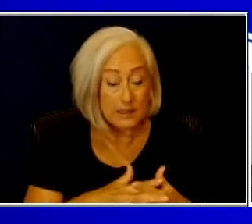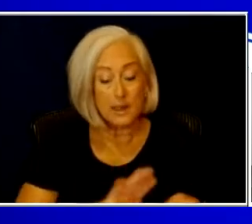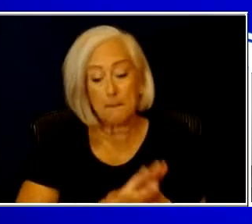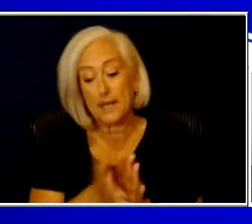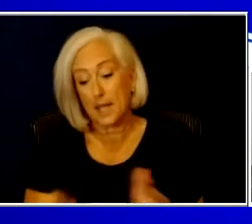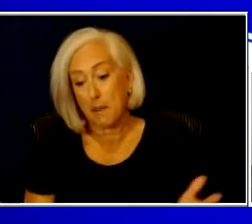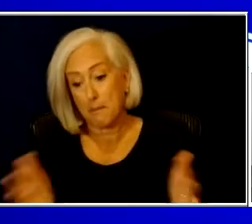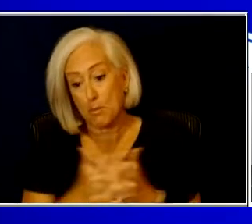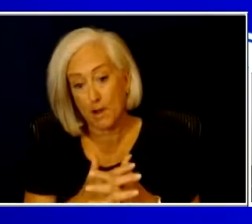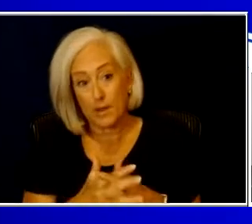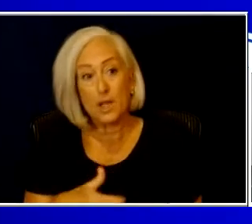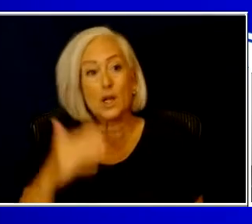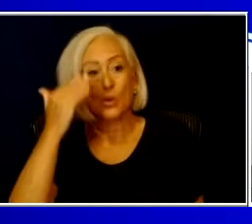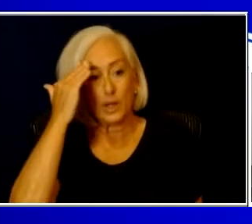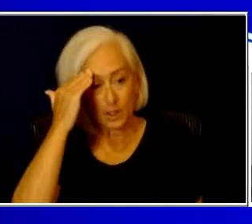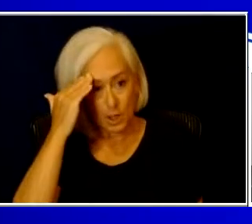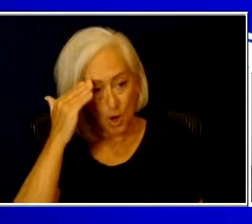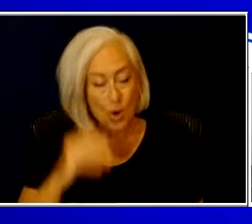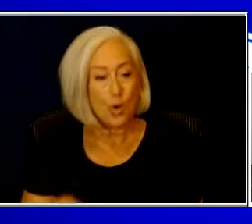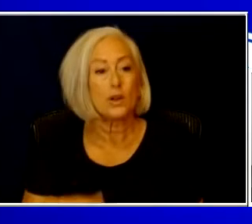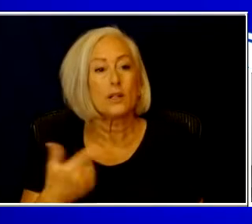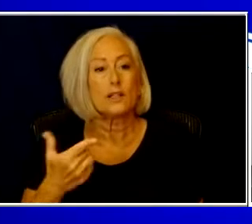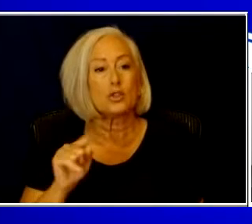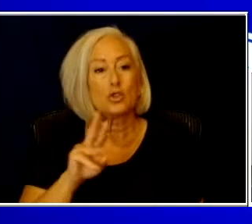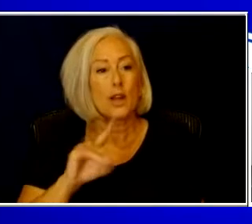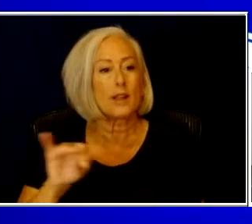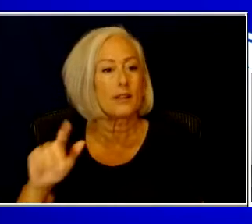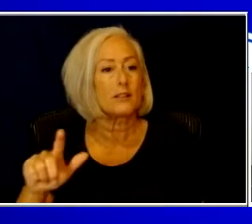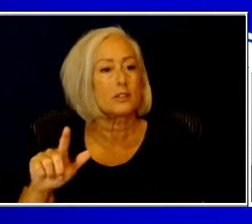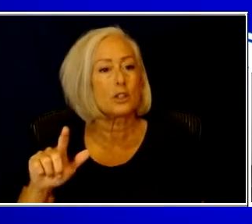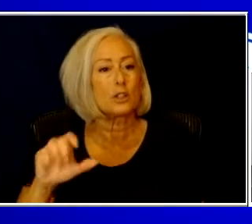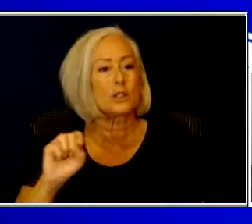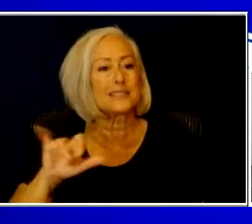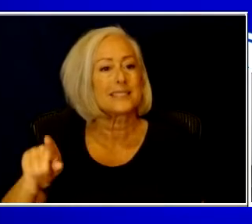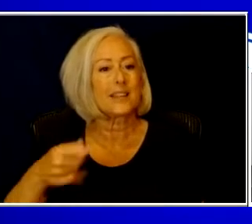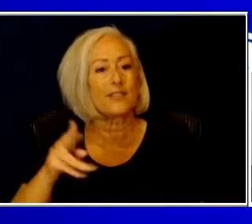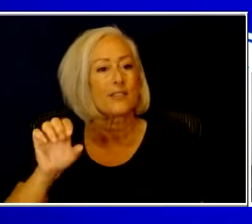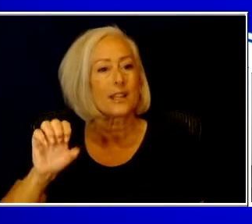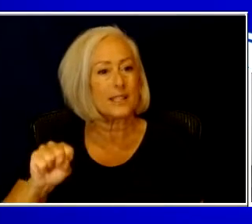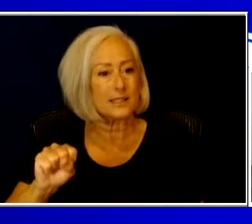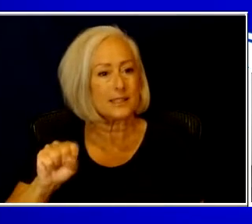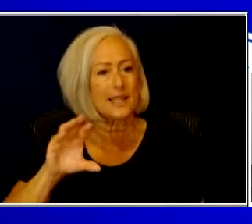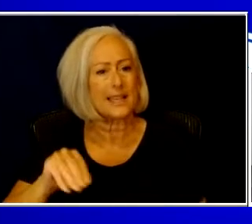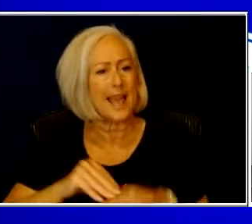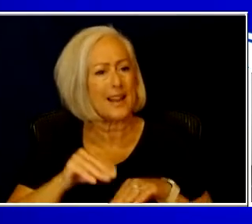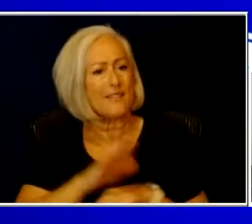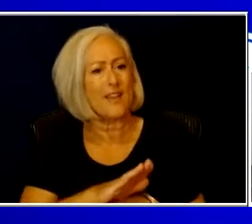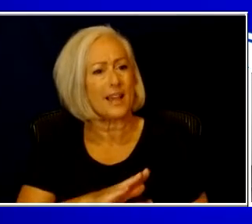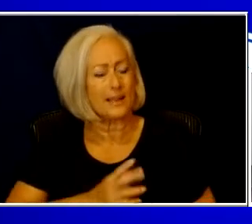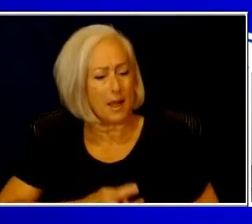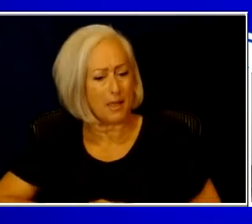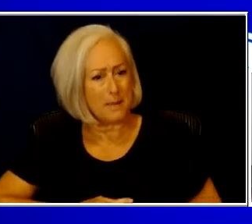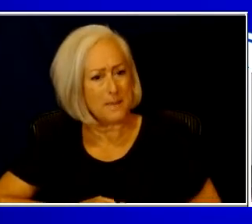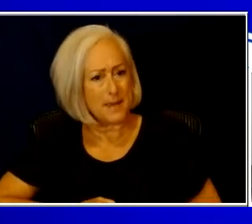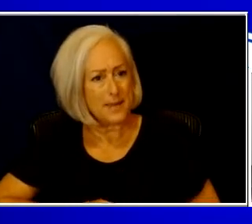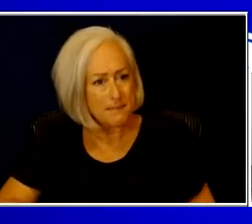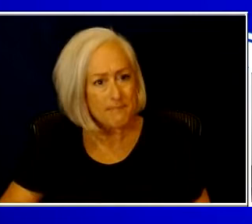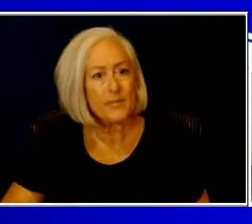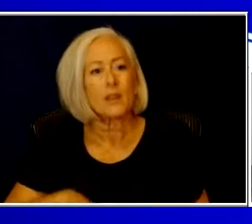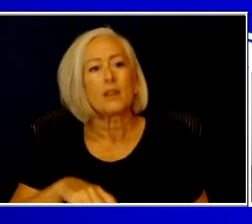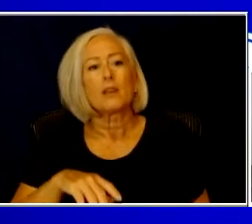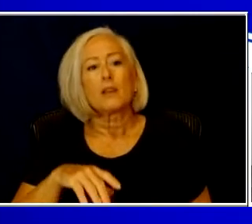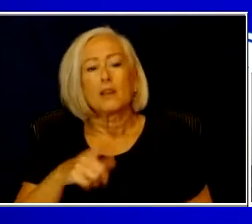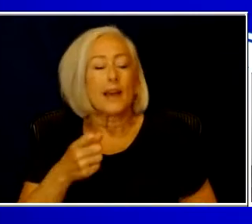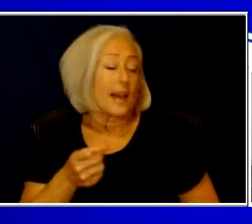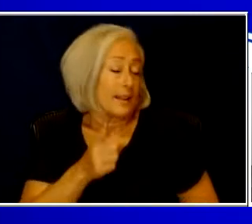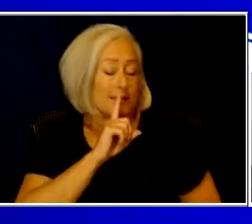congenital syphilis can largely affect babies in the womb as well. So overall, it is a national